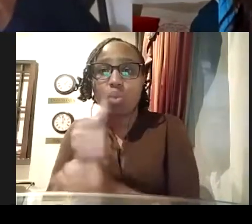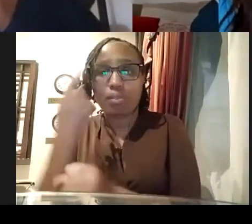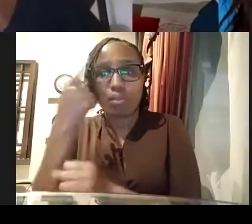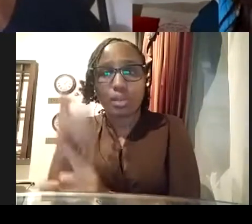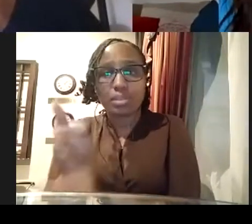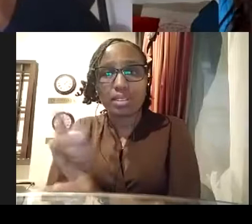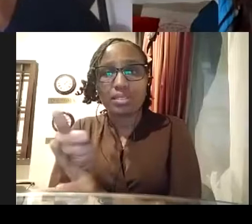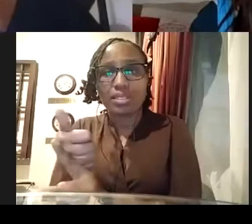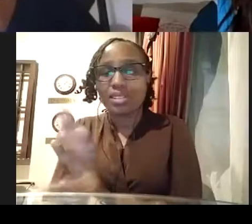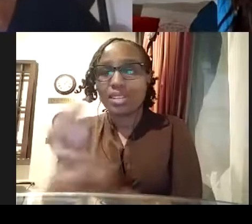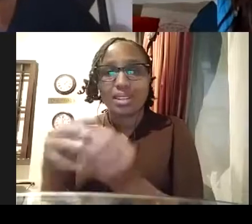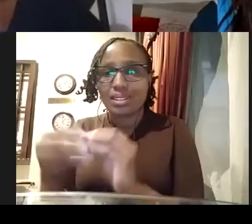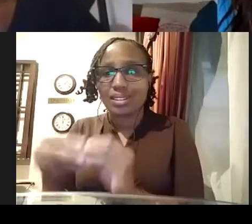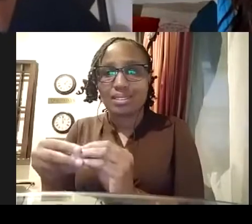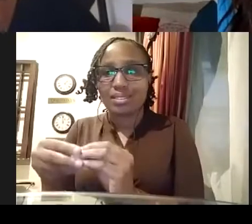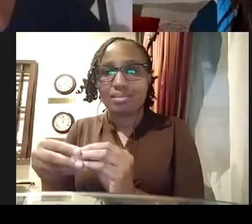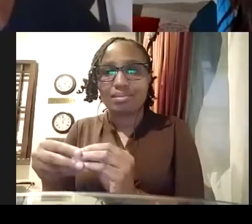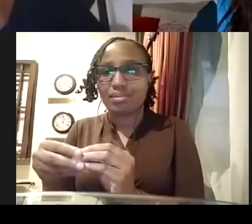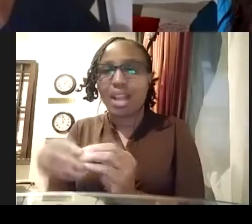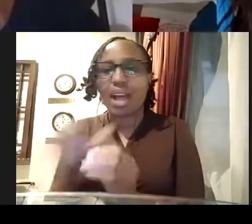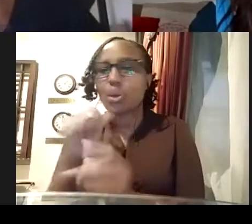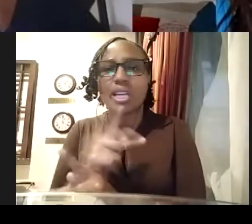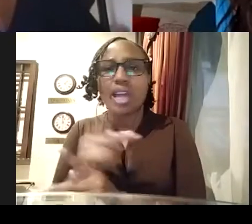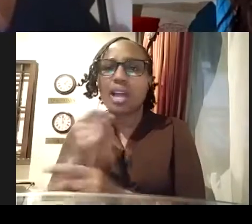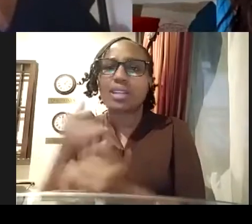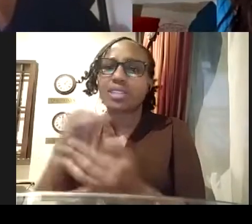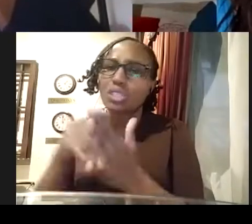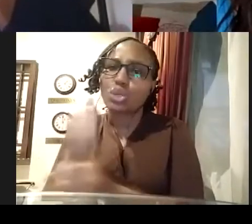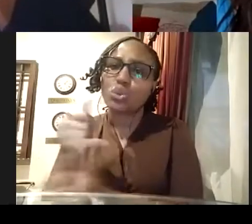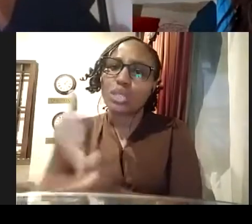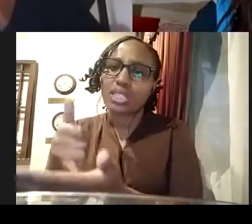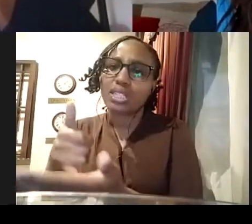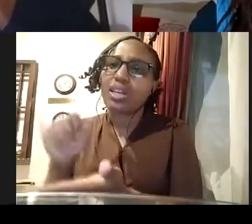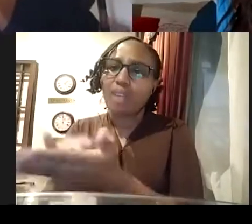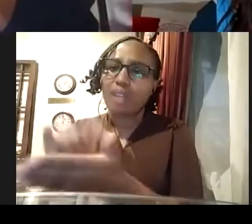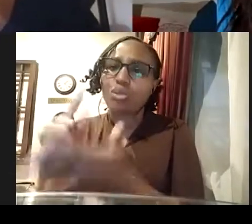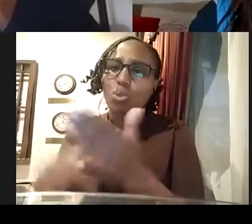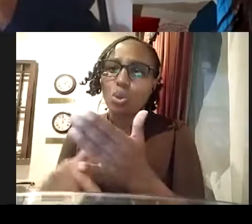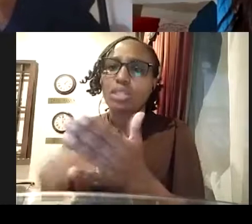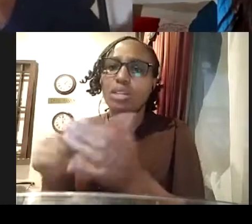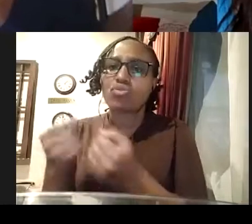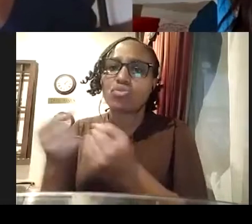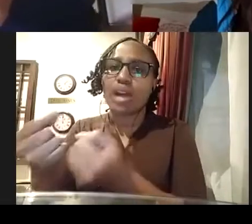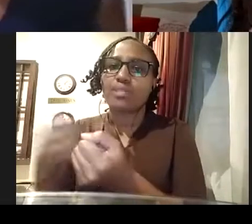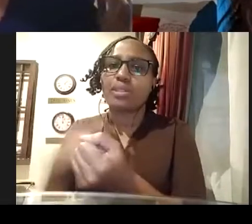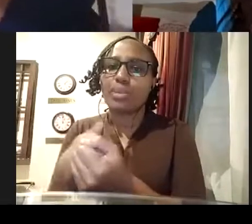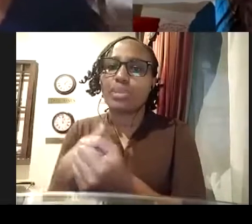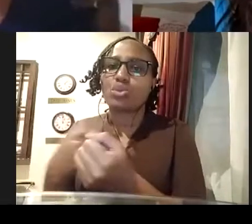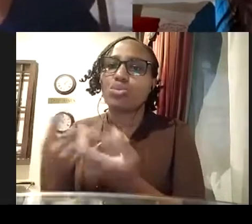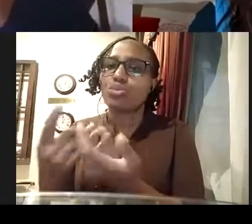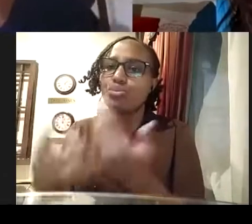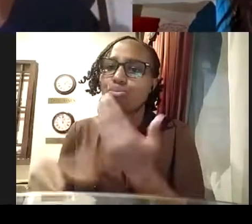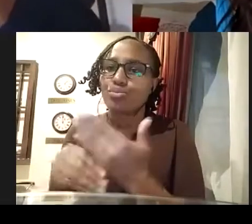whether it's full-time or part-time, I don't even care, just do it. That's what drives me to add, because then together we